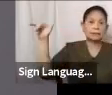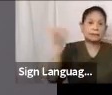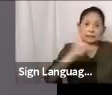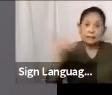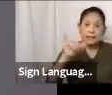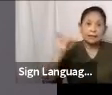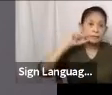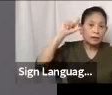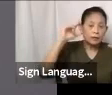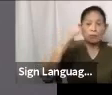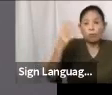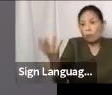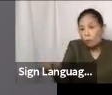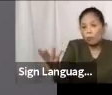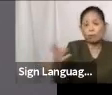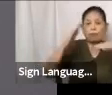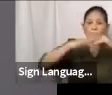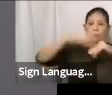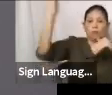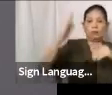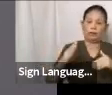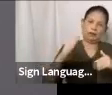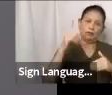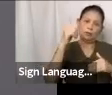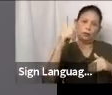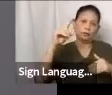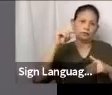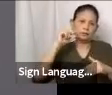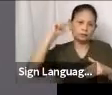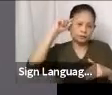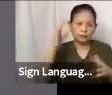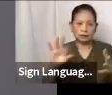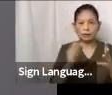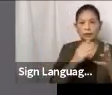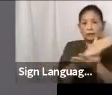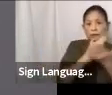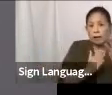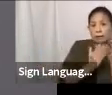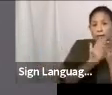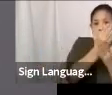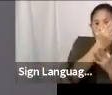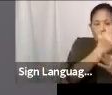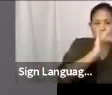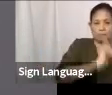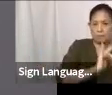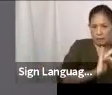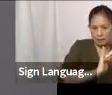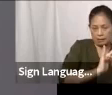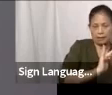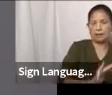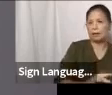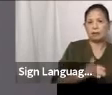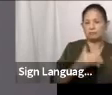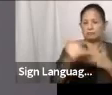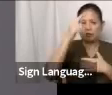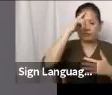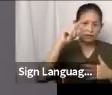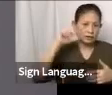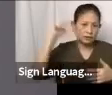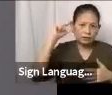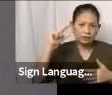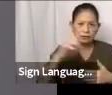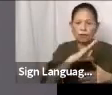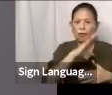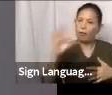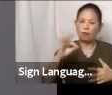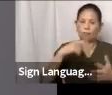one gender. The process of transition through medical intervention is known as sex or gender reassignment or